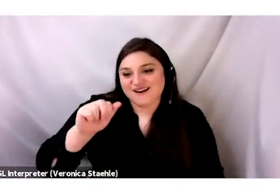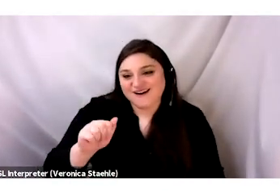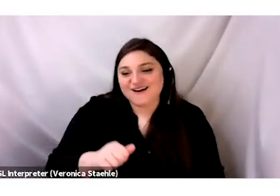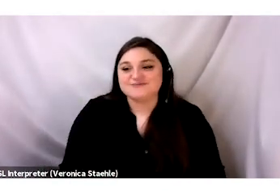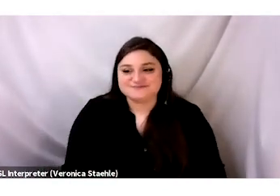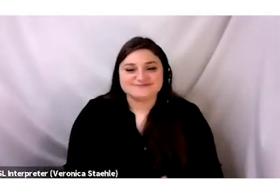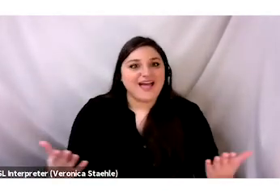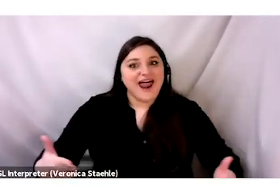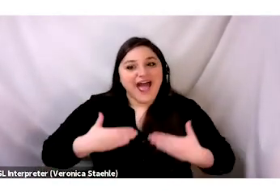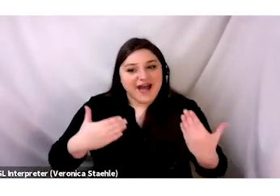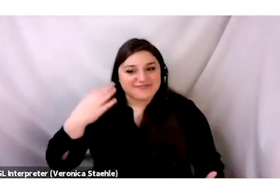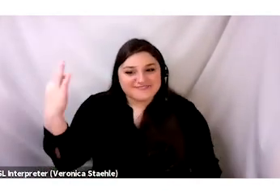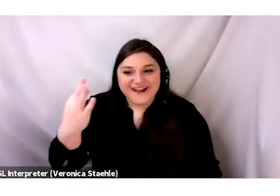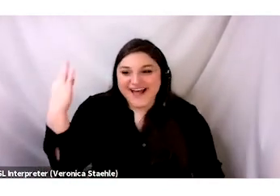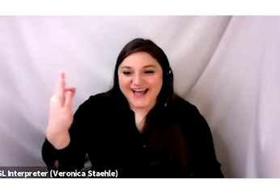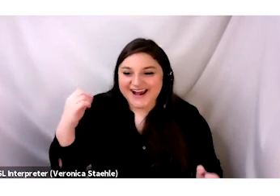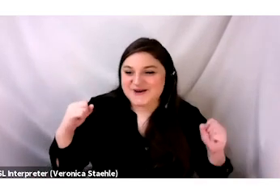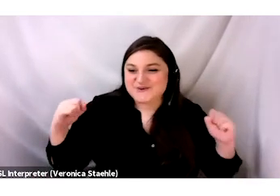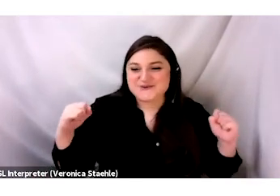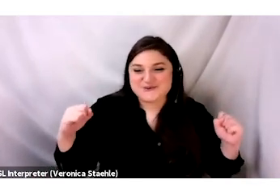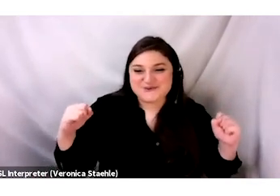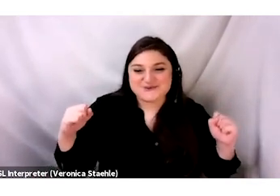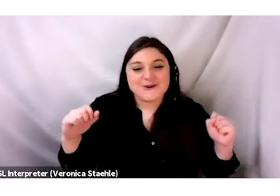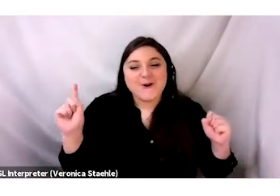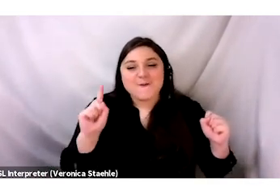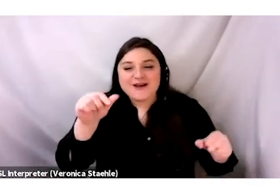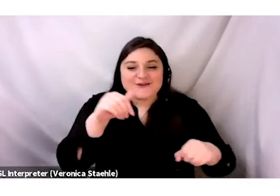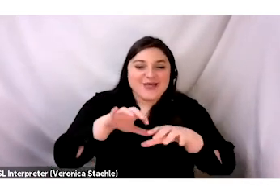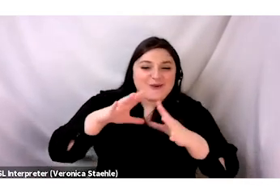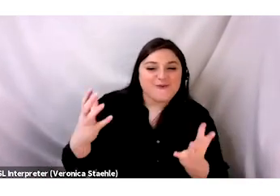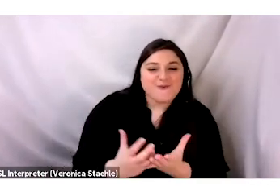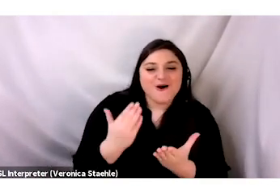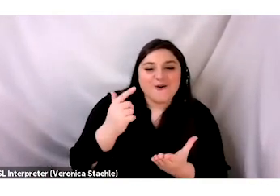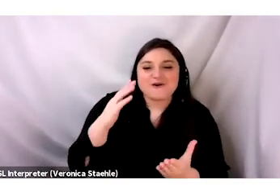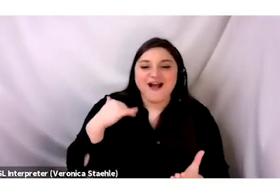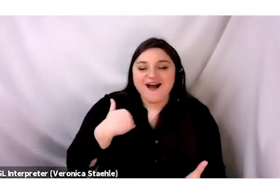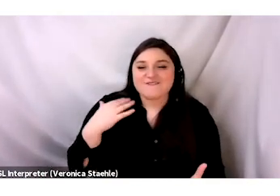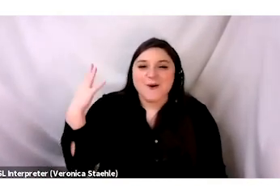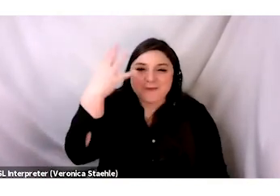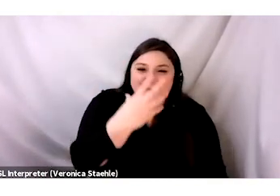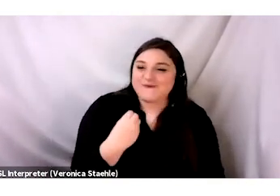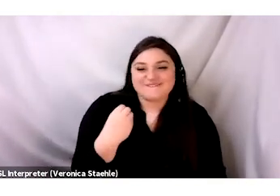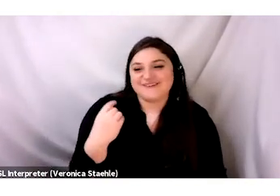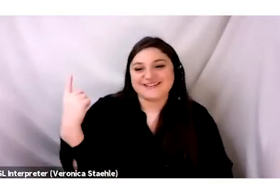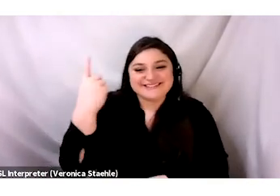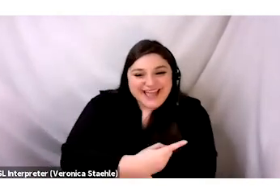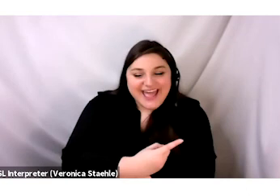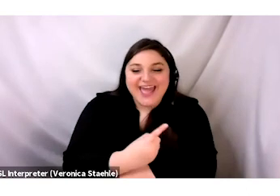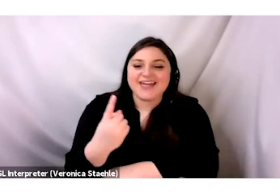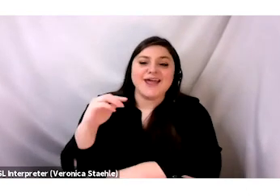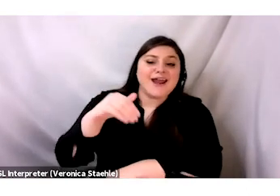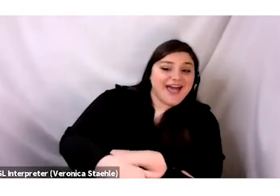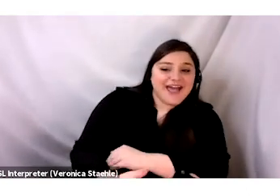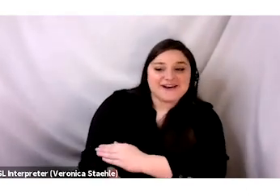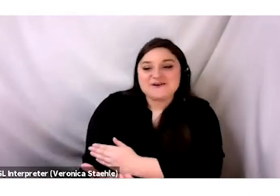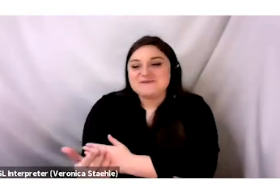again. And happy Friday. If wherever you are in the world, I hope you have a beautiful rest of your